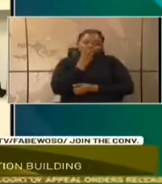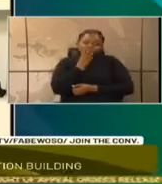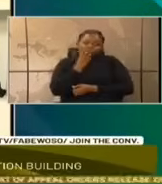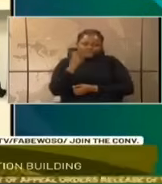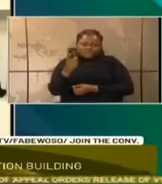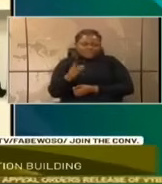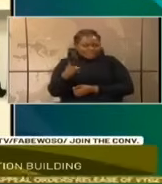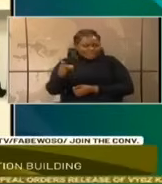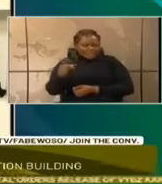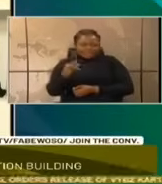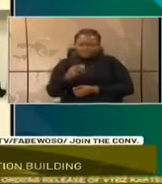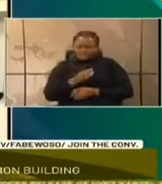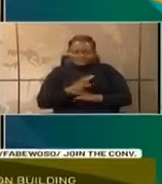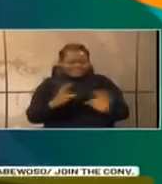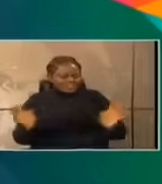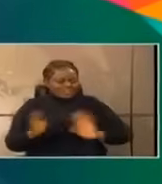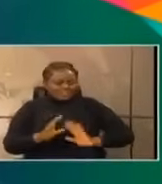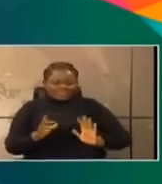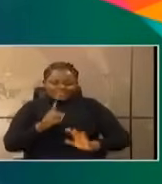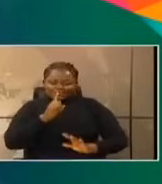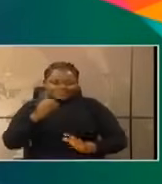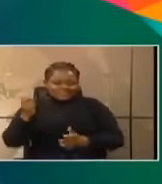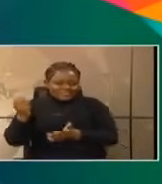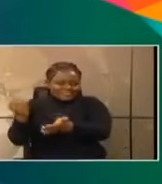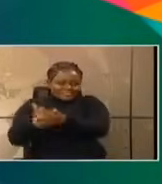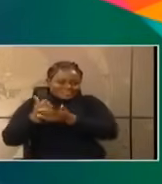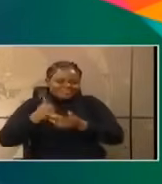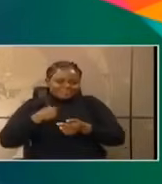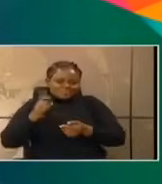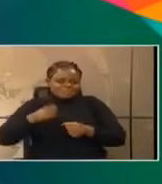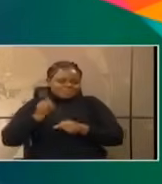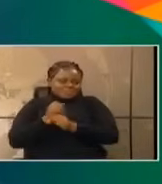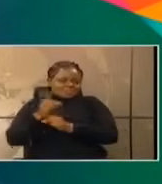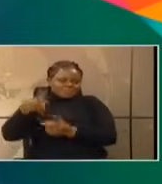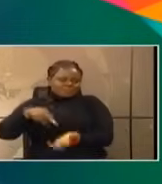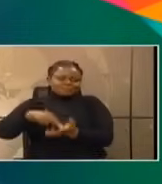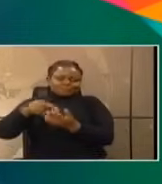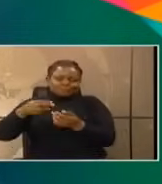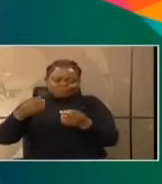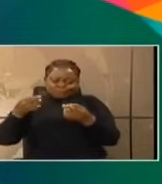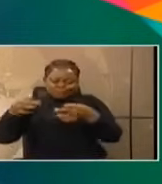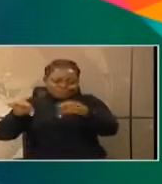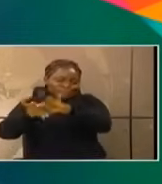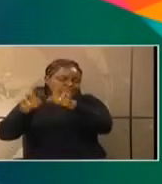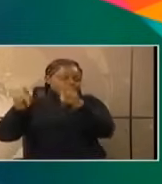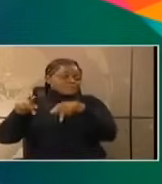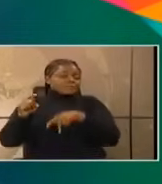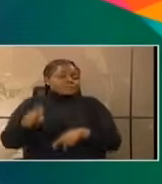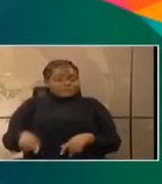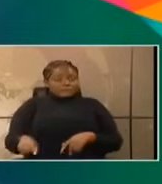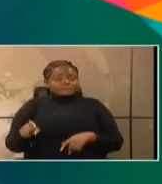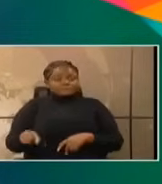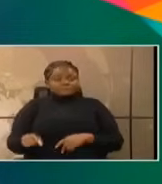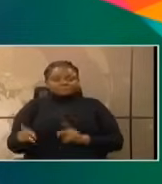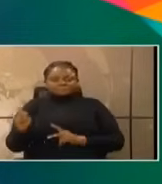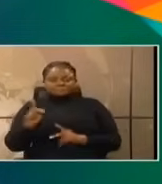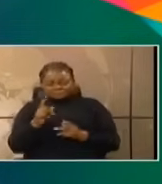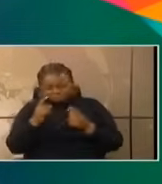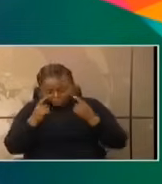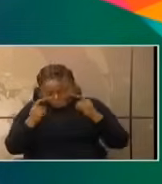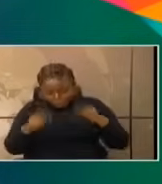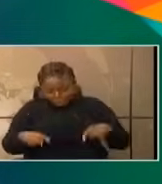Because that the man, man. Why am I about power to your man position? Mommy, you have been MP before, now be super say, soon, which is